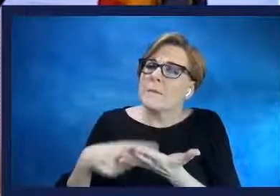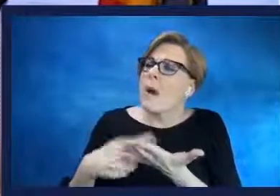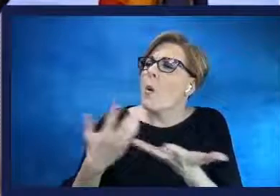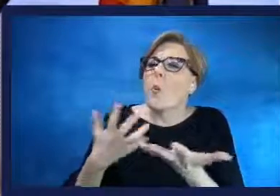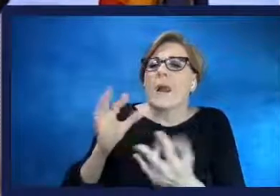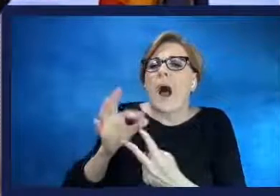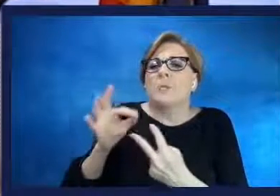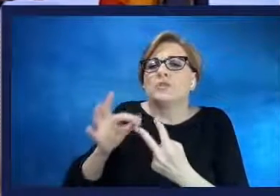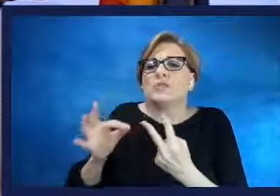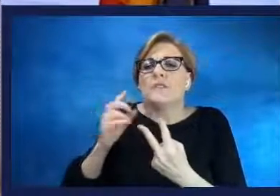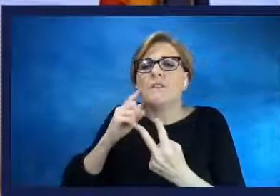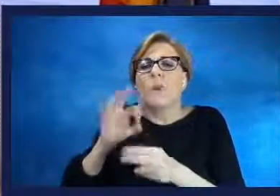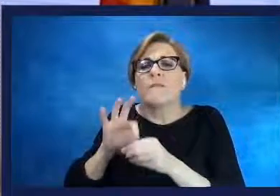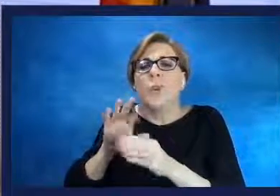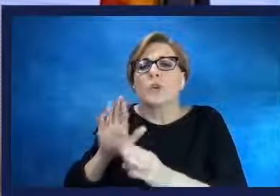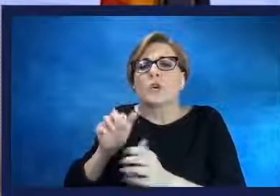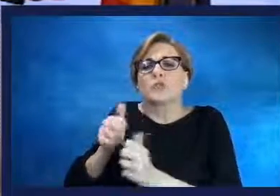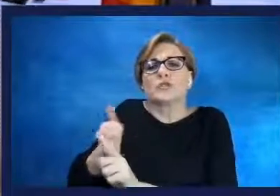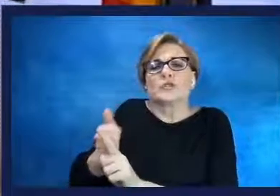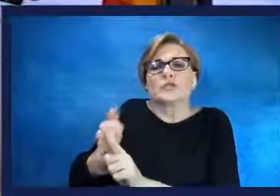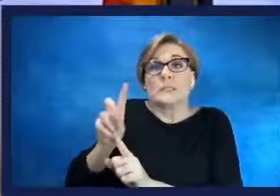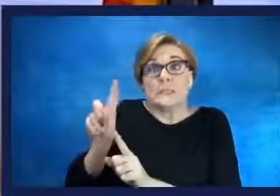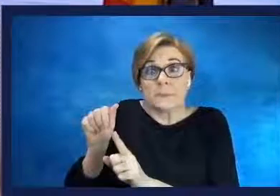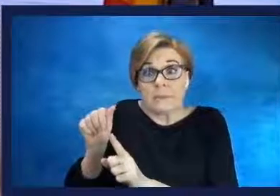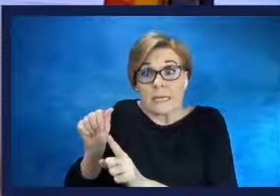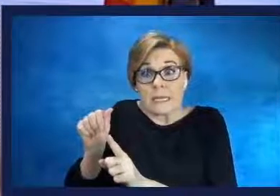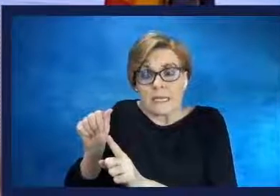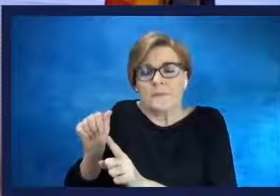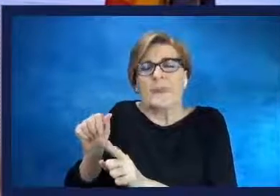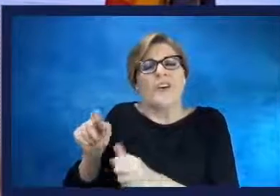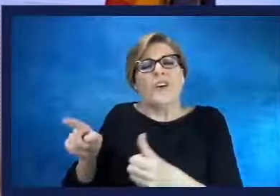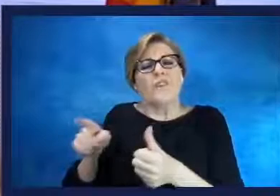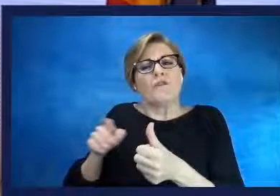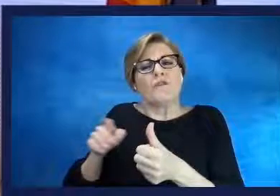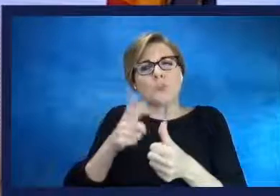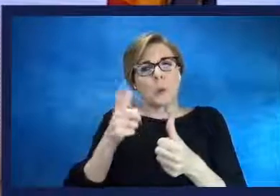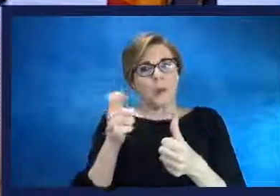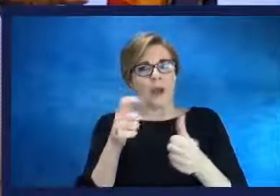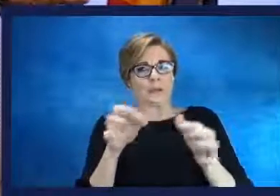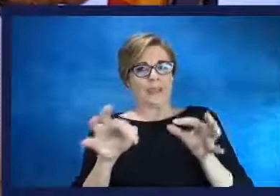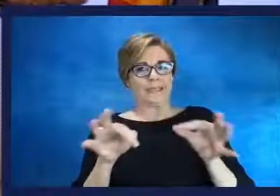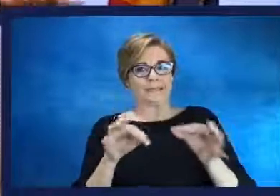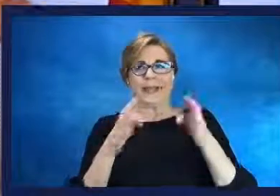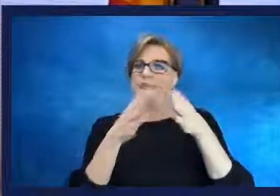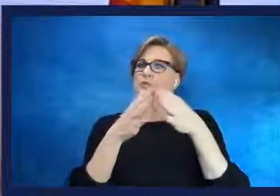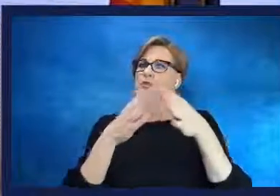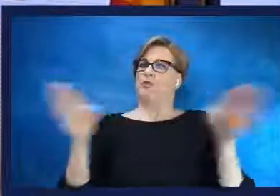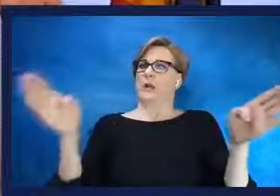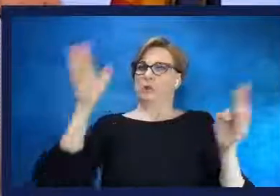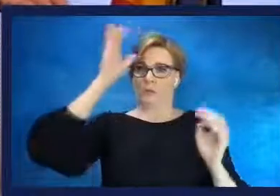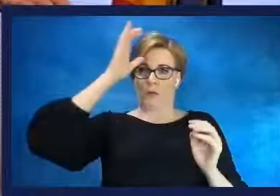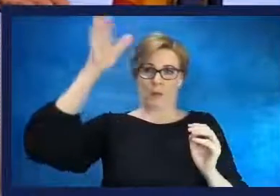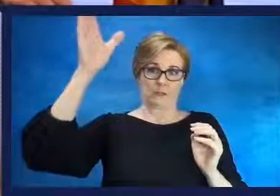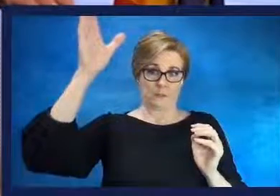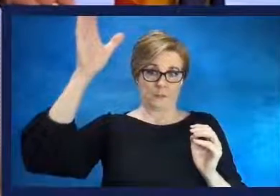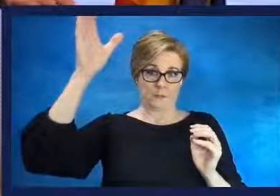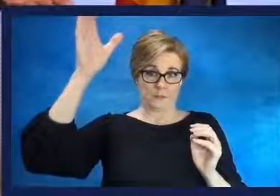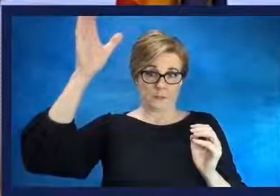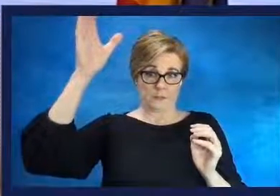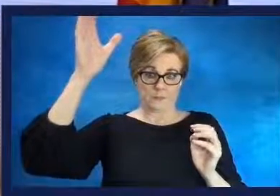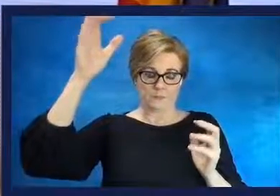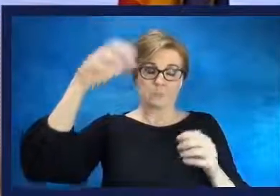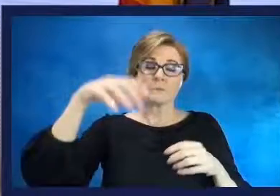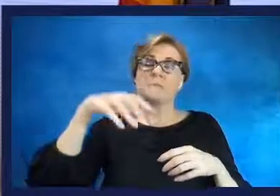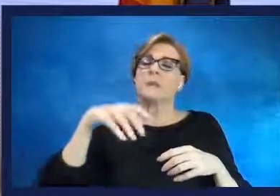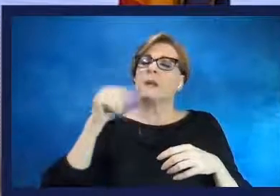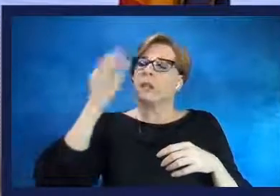we do want to cover some overarching concepts that every election official should understand. And these are concepts that we